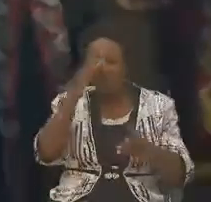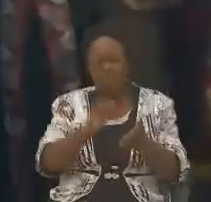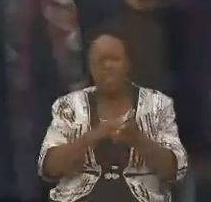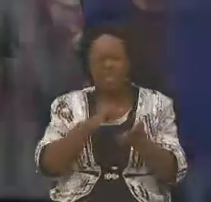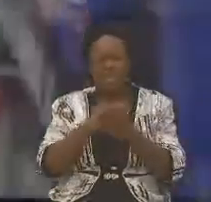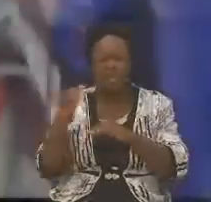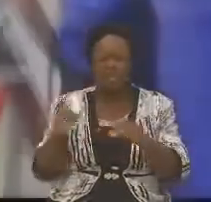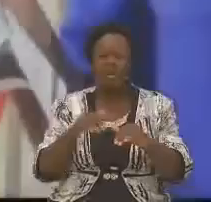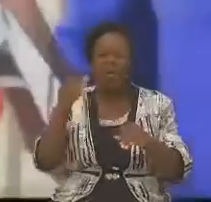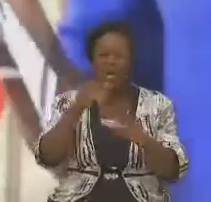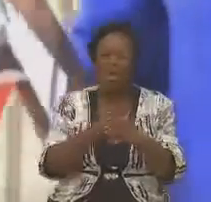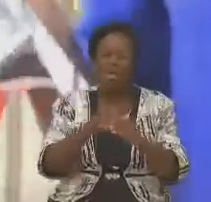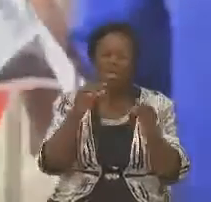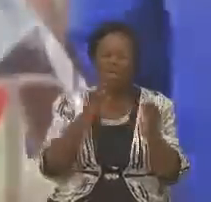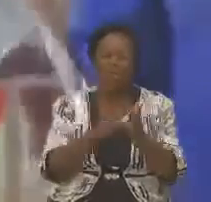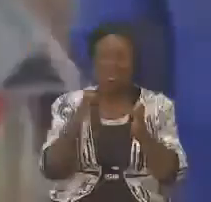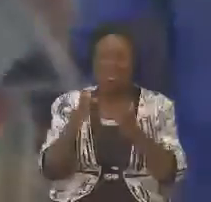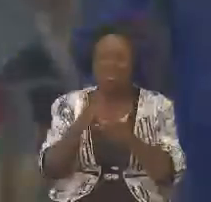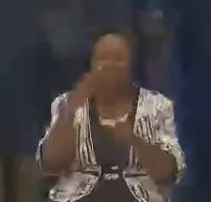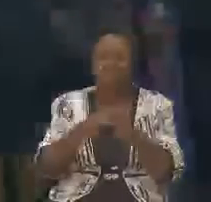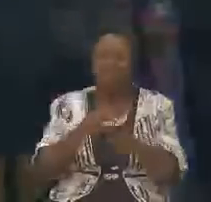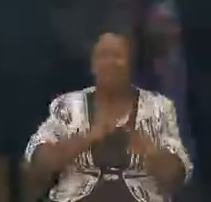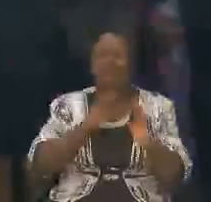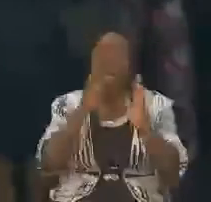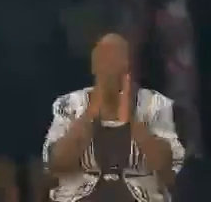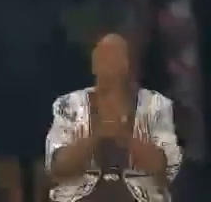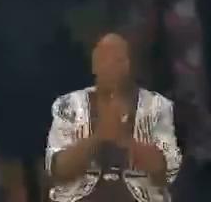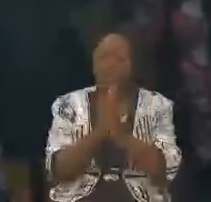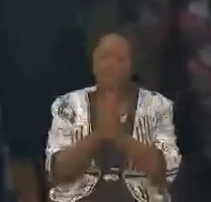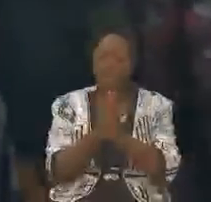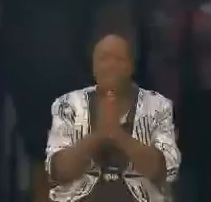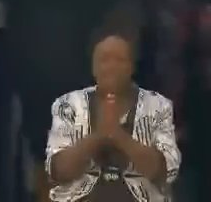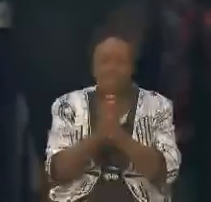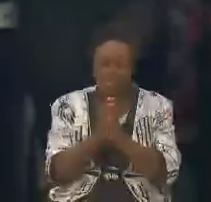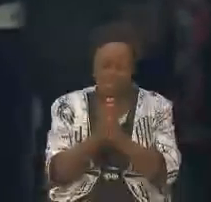Jesus' name I pray.